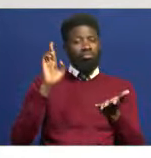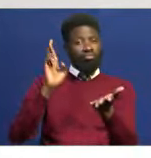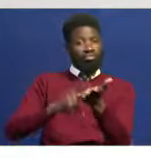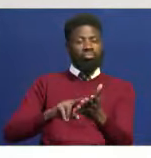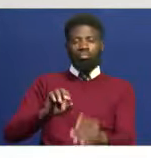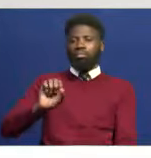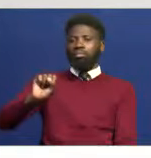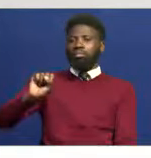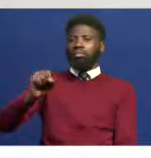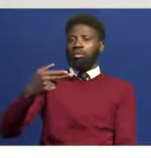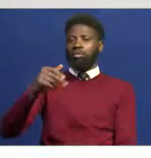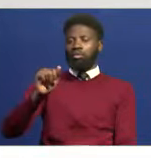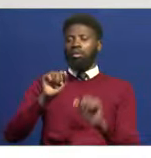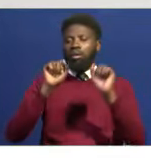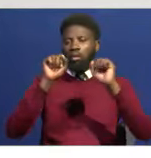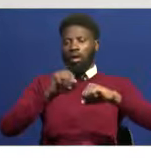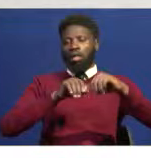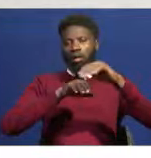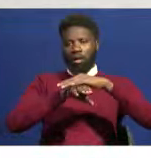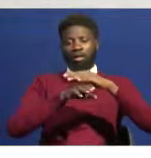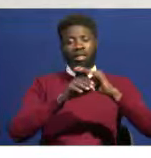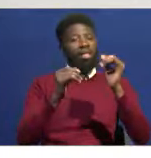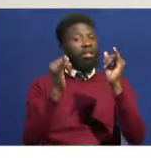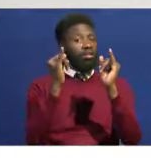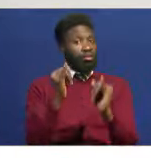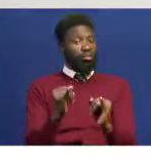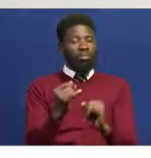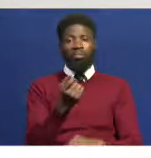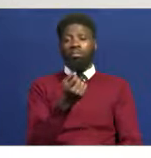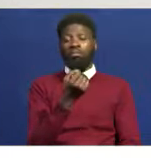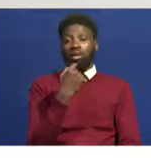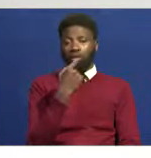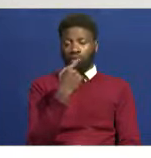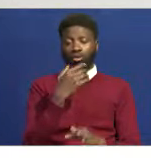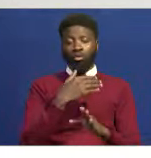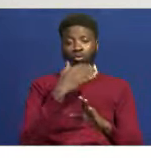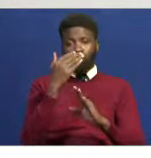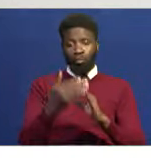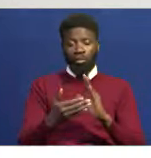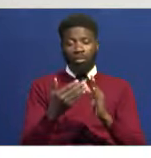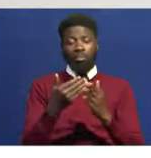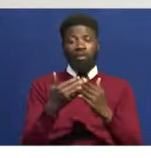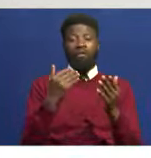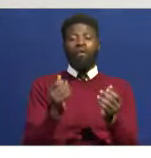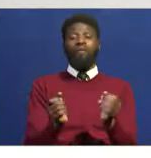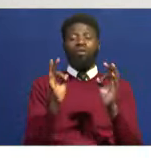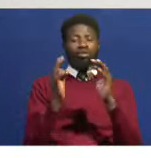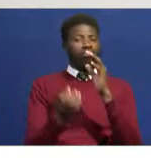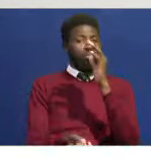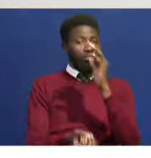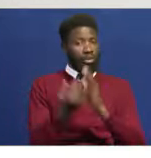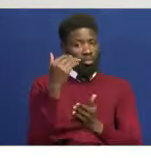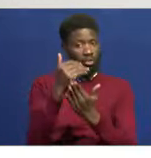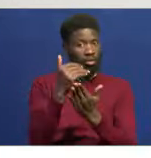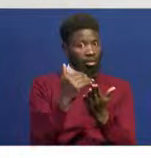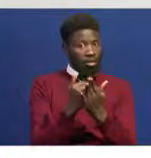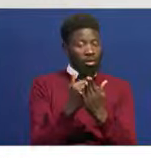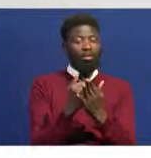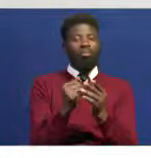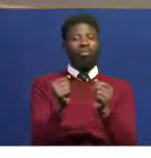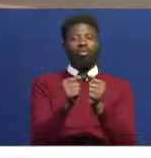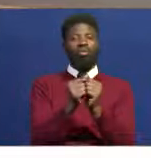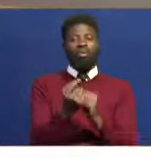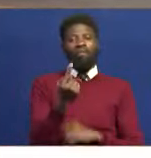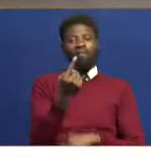SHA, to access the new medical insurance cover ahead of the official rollout of the programme on October 1st, 2024.